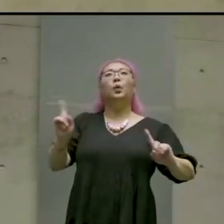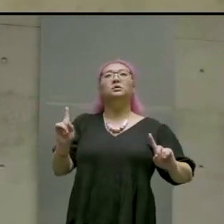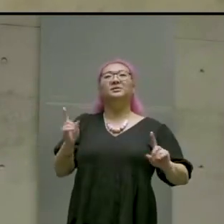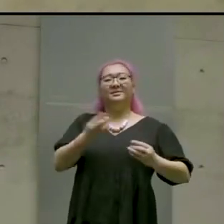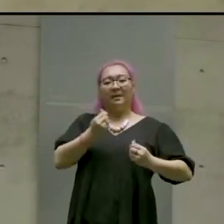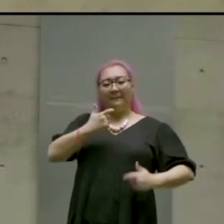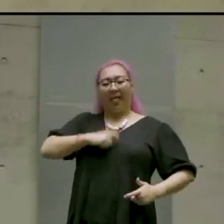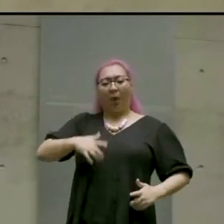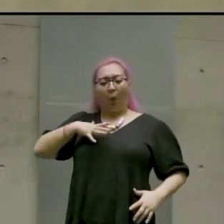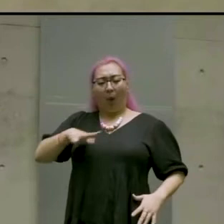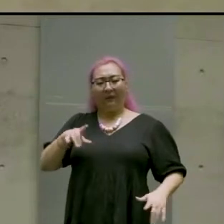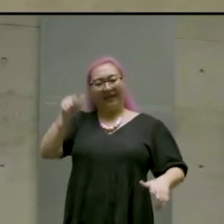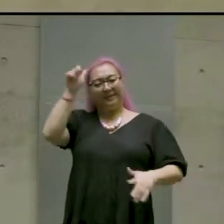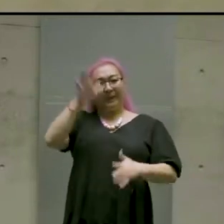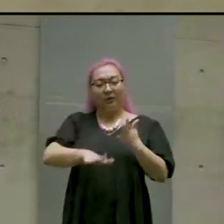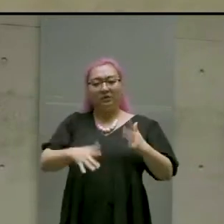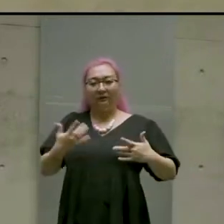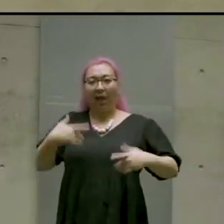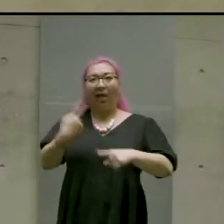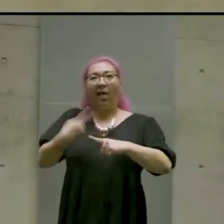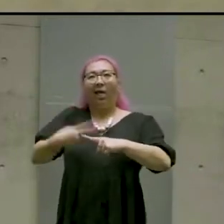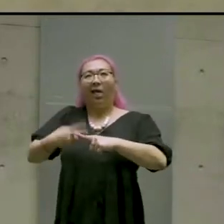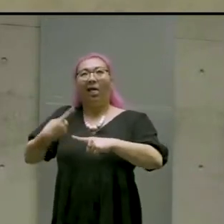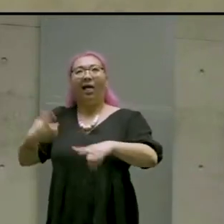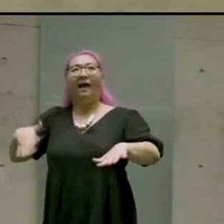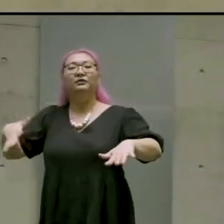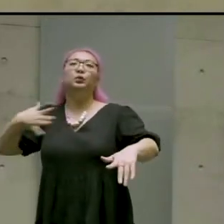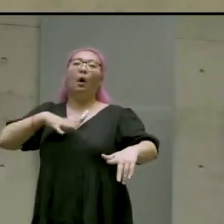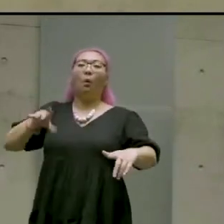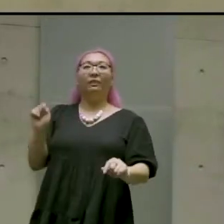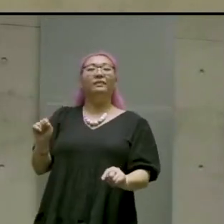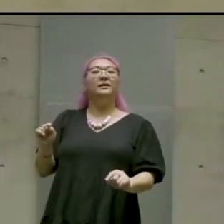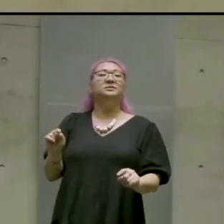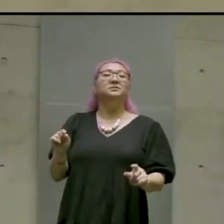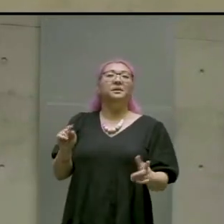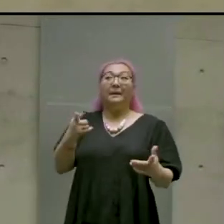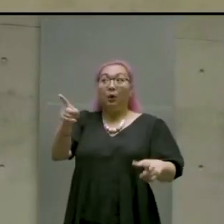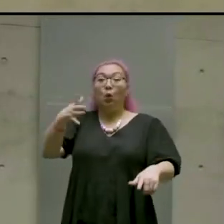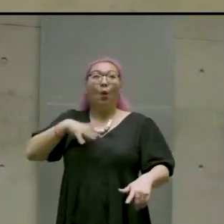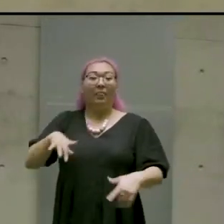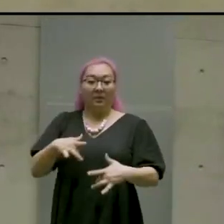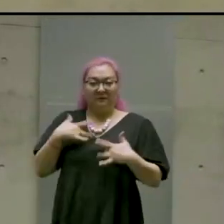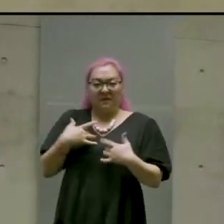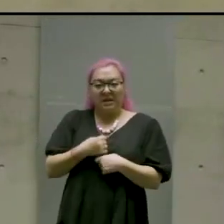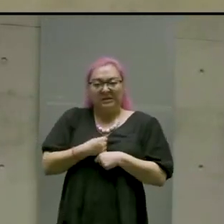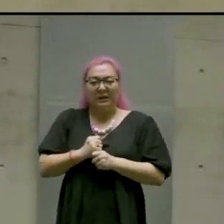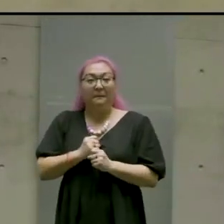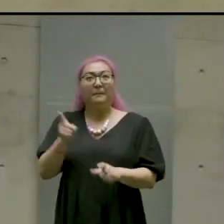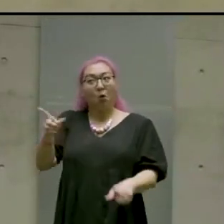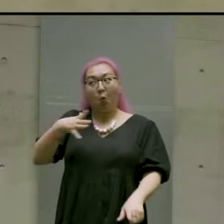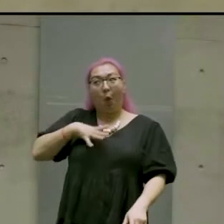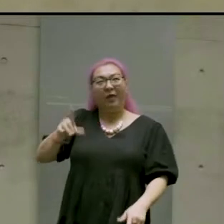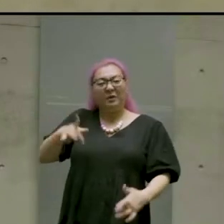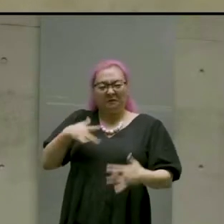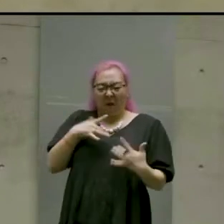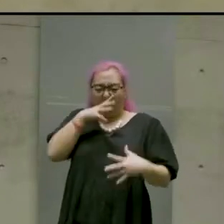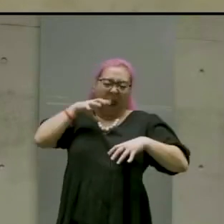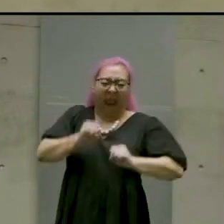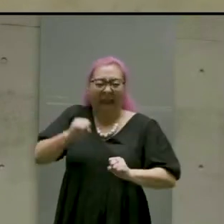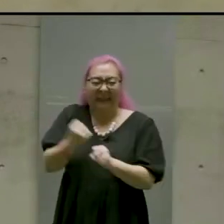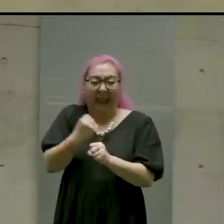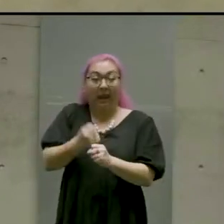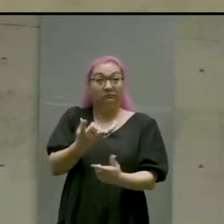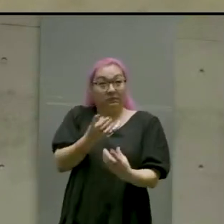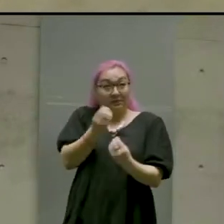experience, and that might be built into what you want the player to feel. Maybe you do want them to feel frustrated and hate the game, and that is part of the charm, you